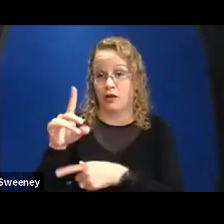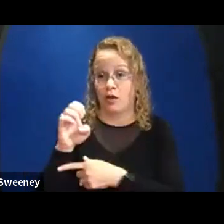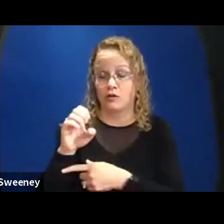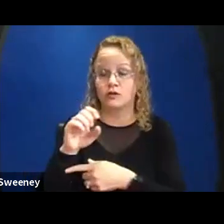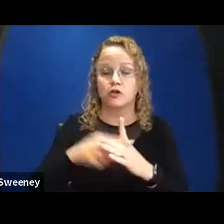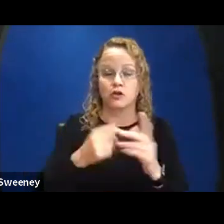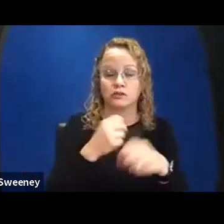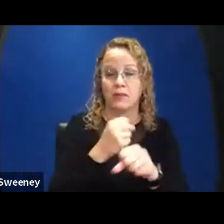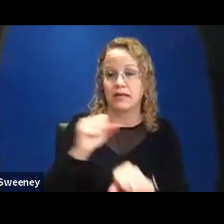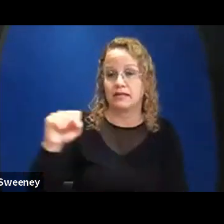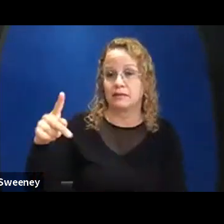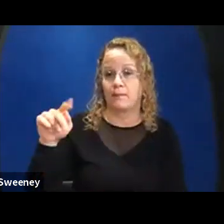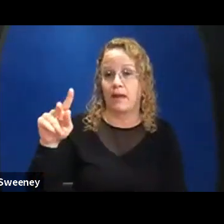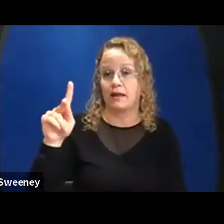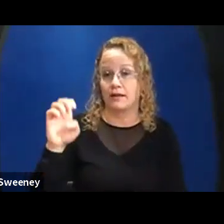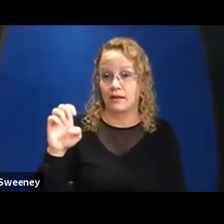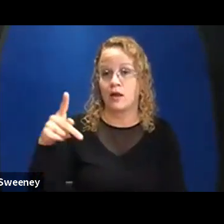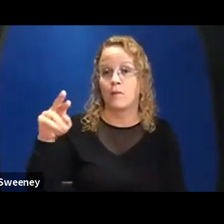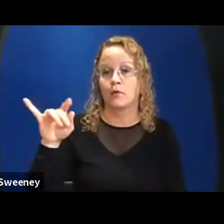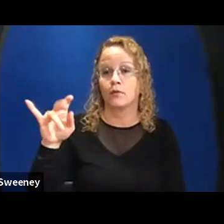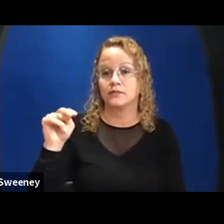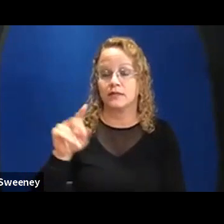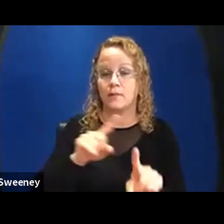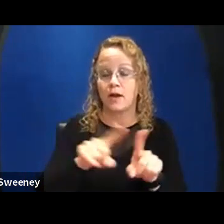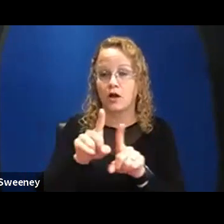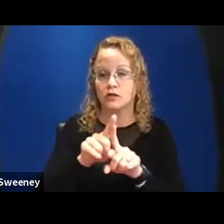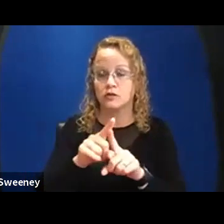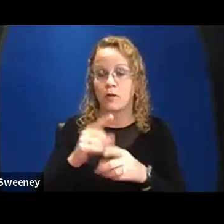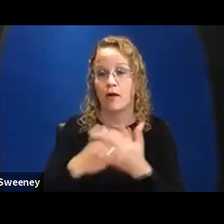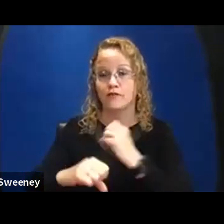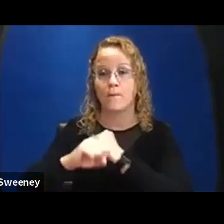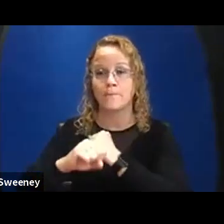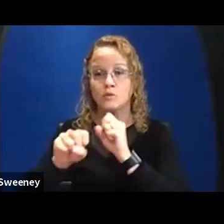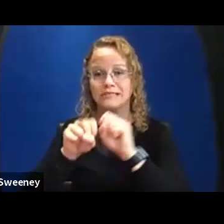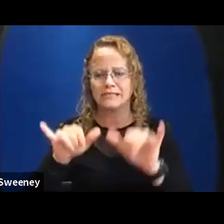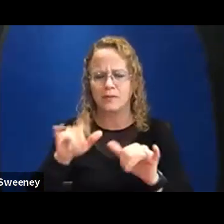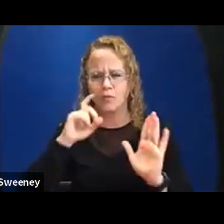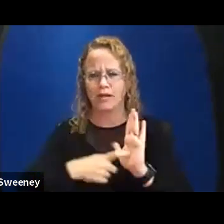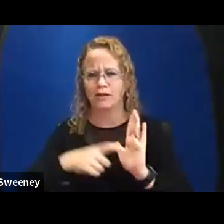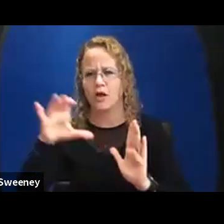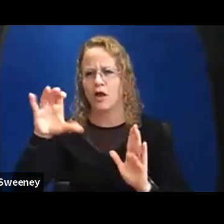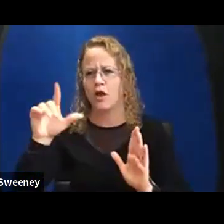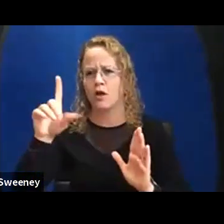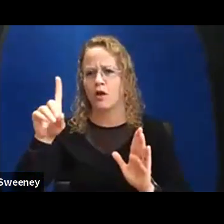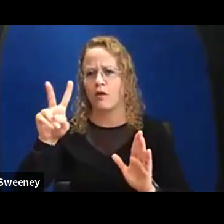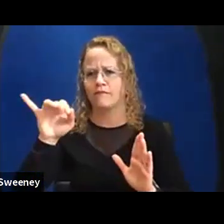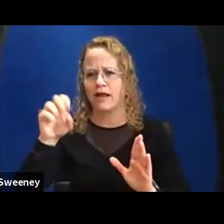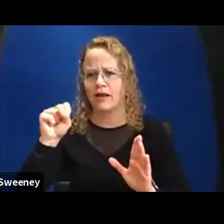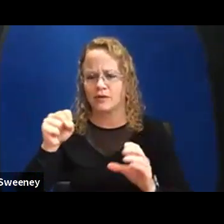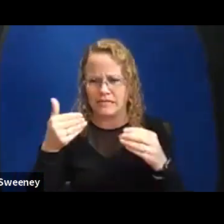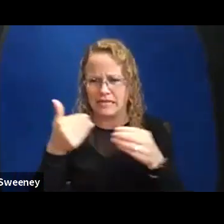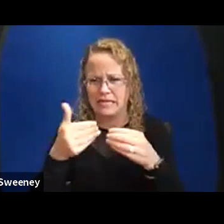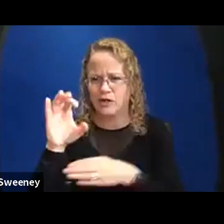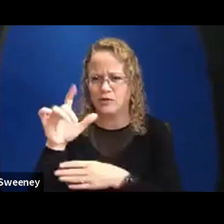protein, but also parts of your immune system recognize that there's a cold virus out there around your cells. And so